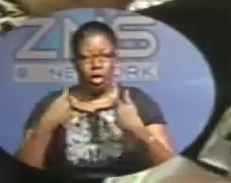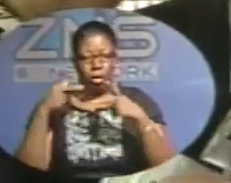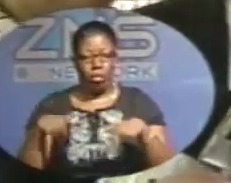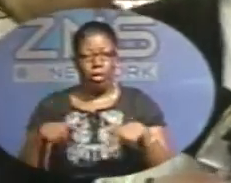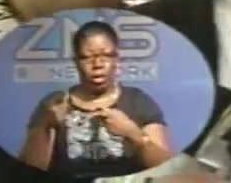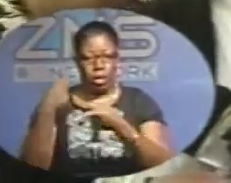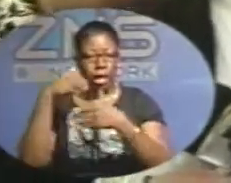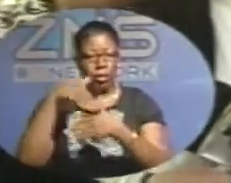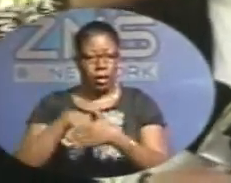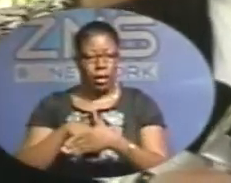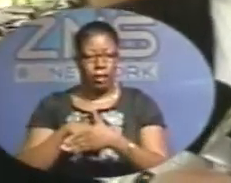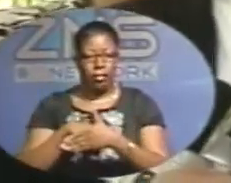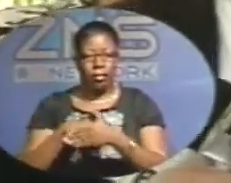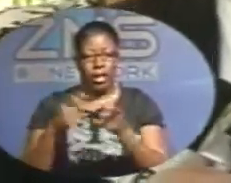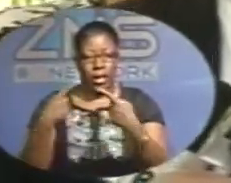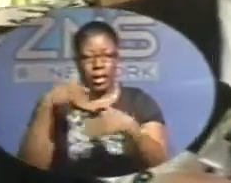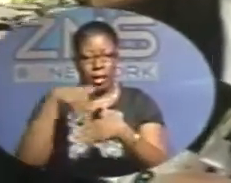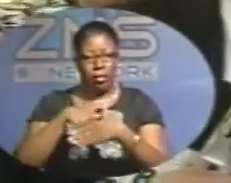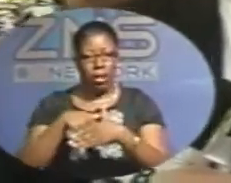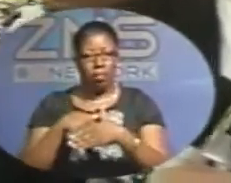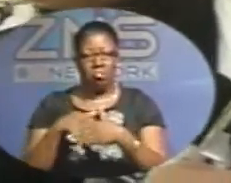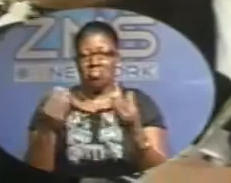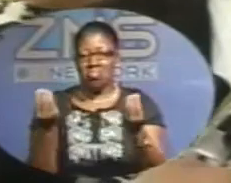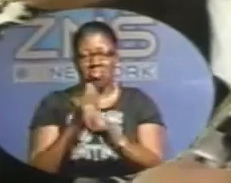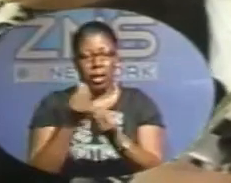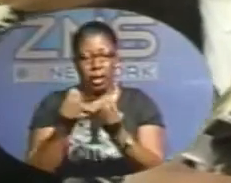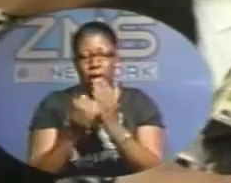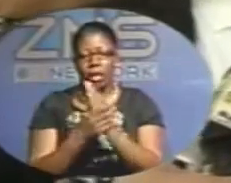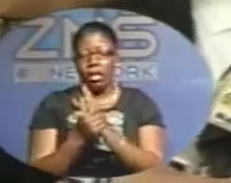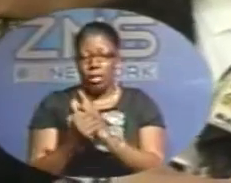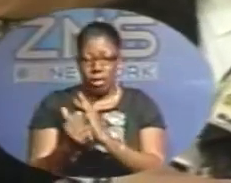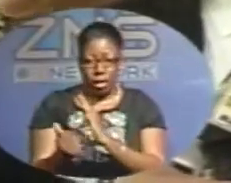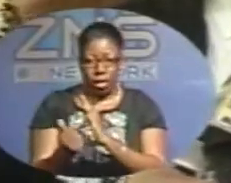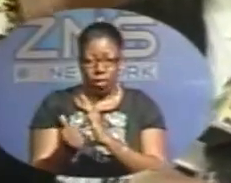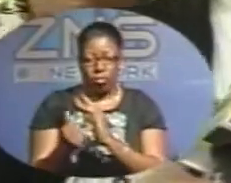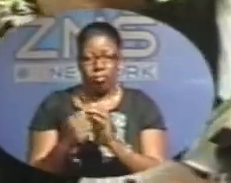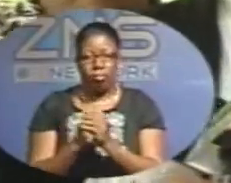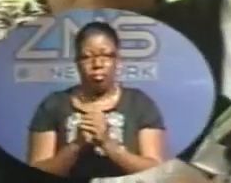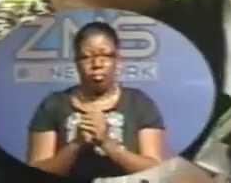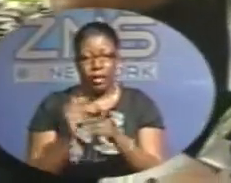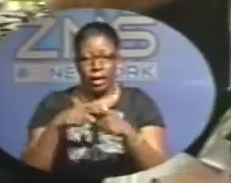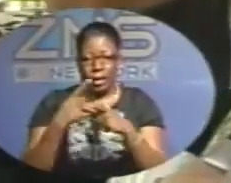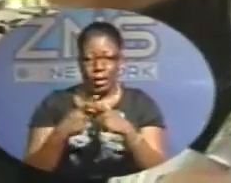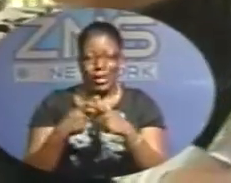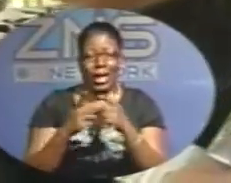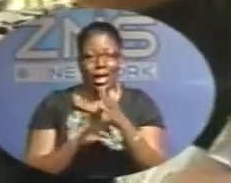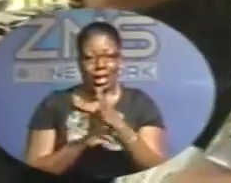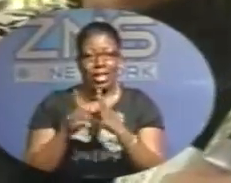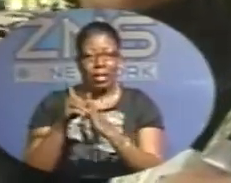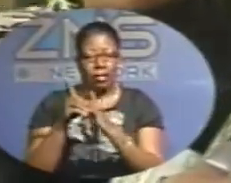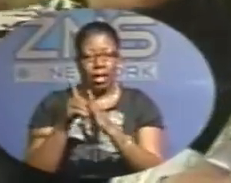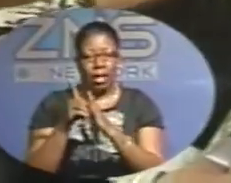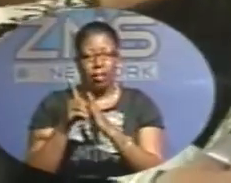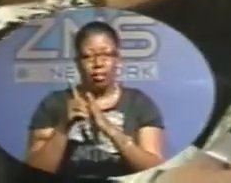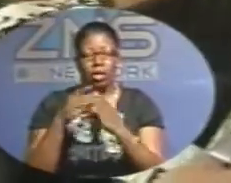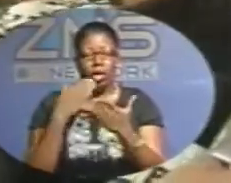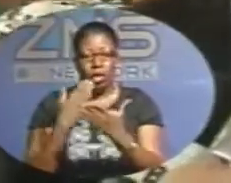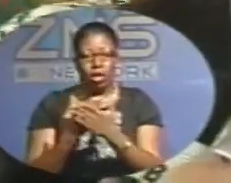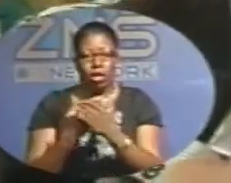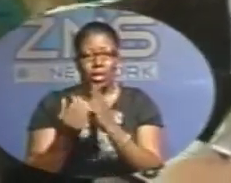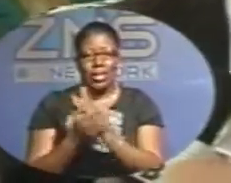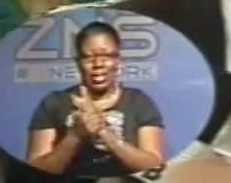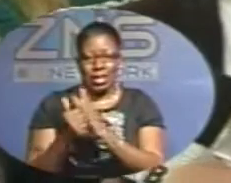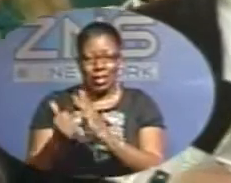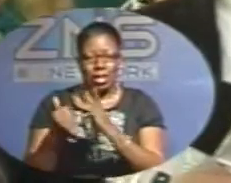in. They came in without a skill, most of them. They developed, he says, tremendous skills